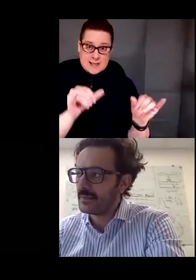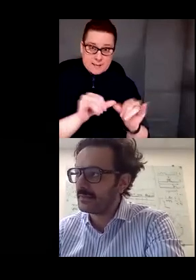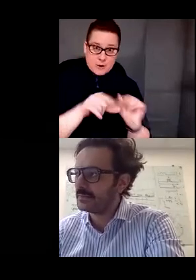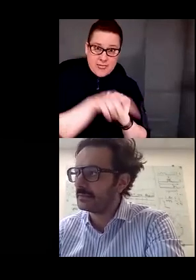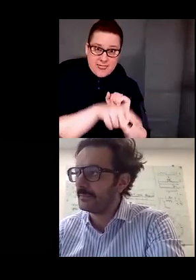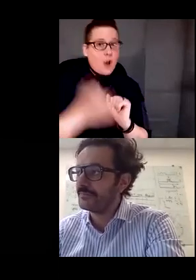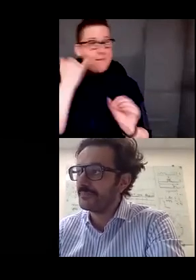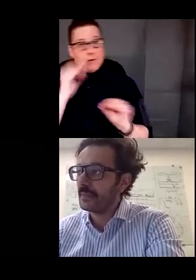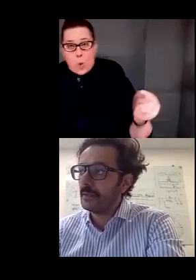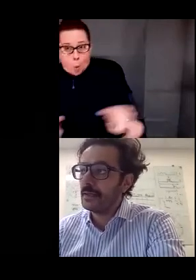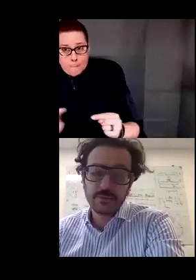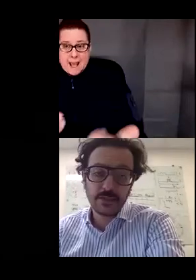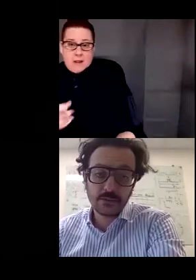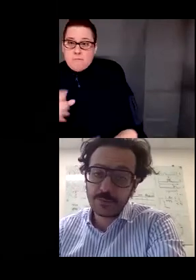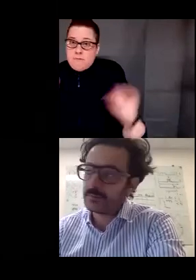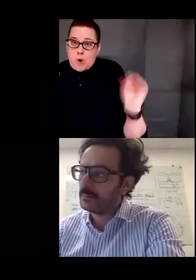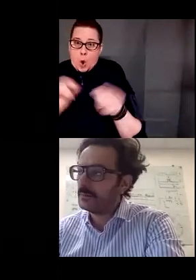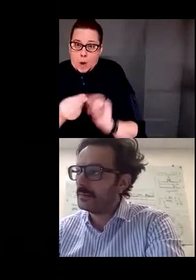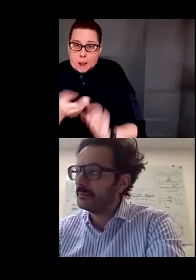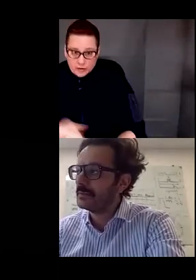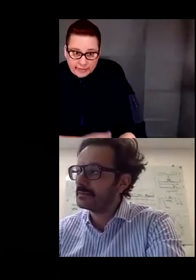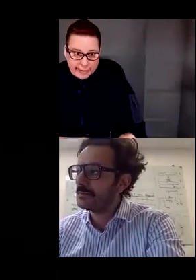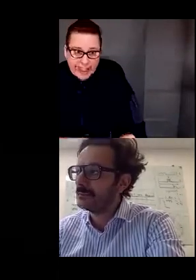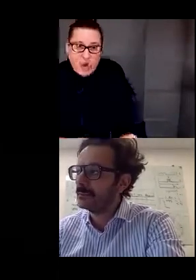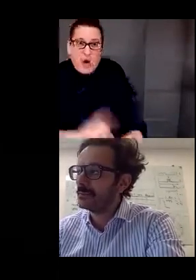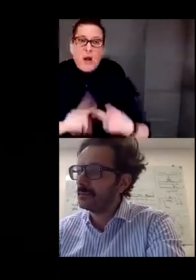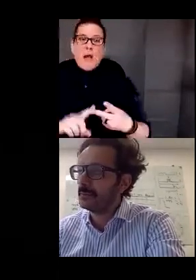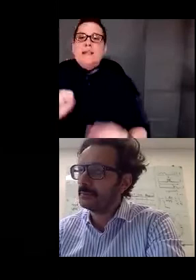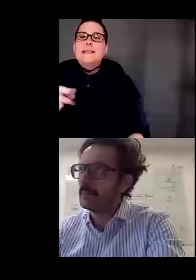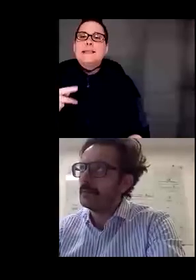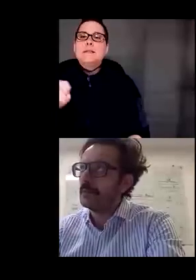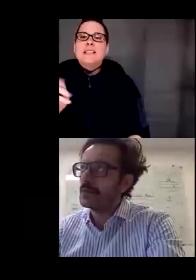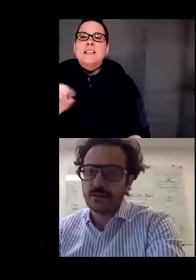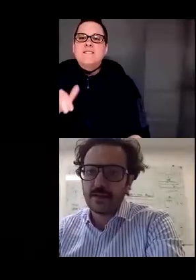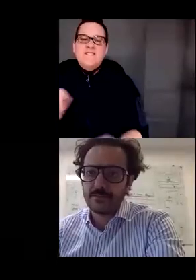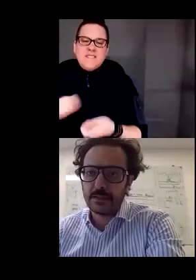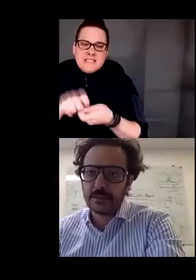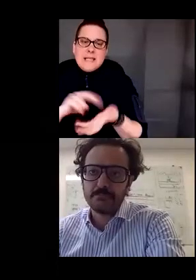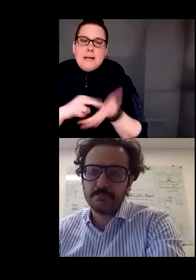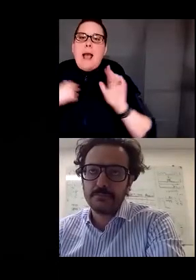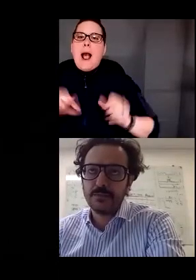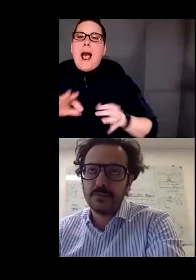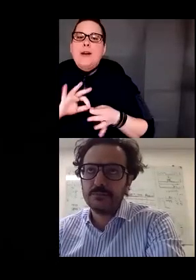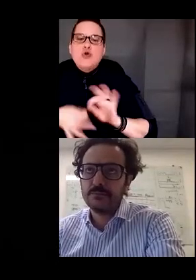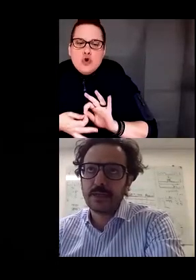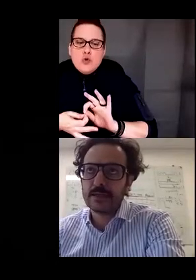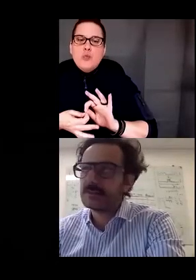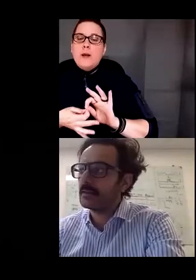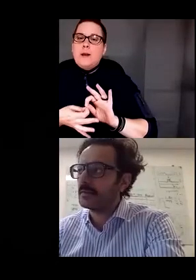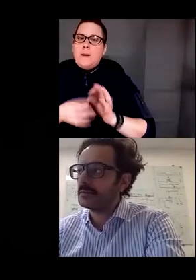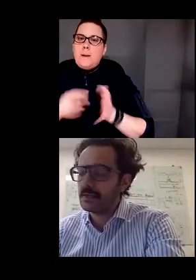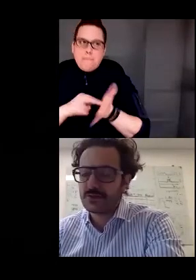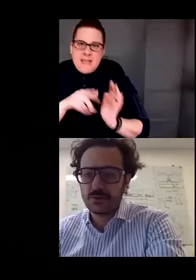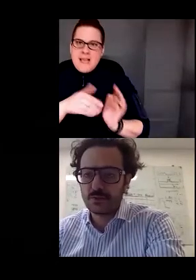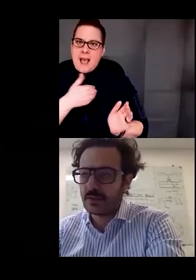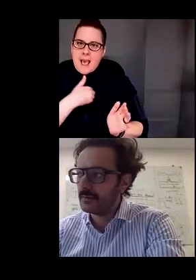and specificity. It should be interpretable. It means that it should have a mechanistic